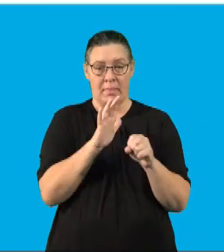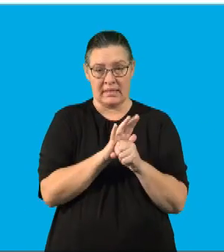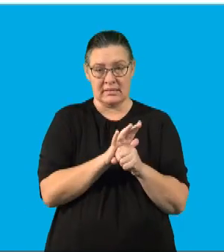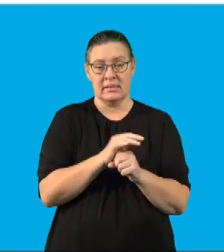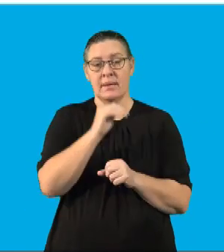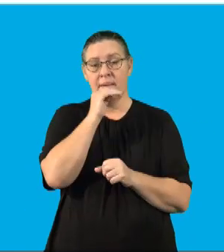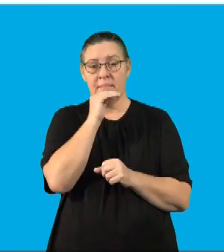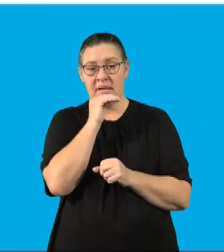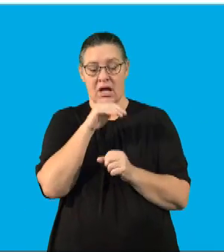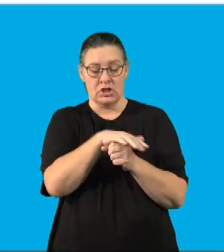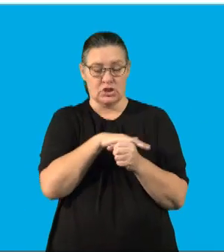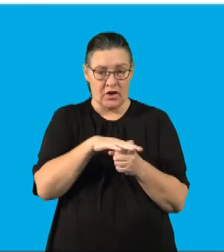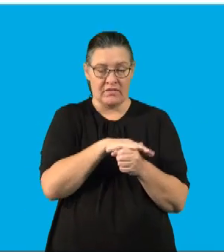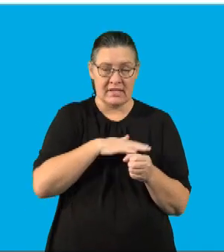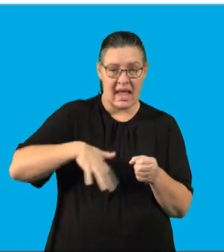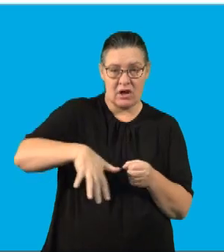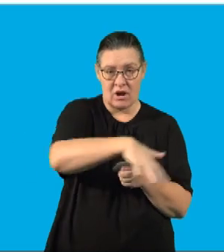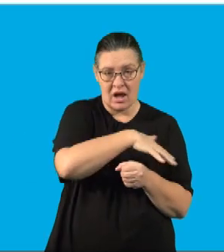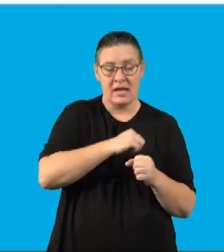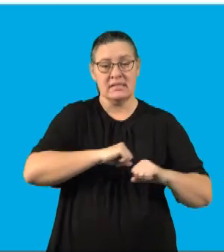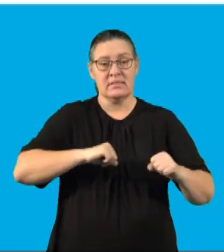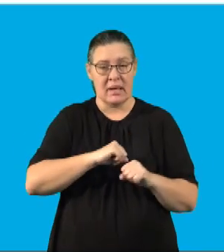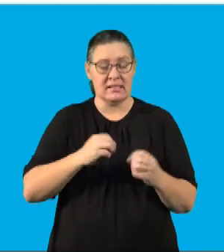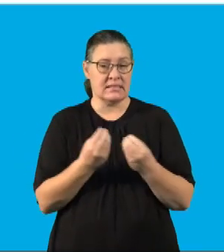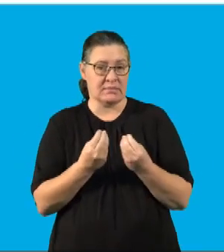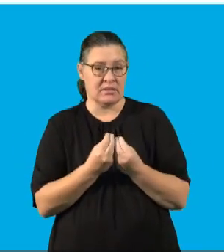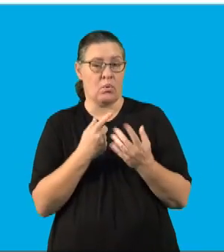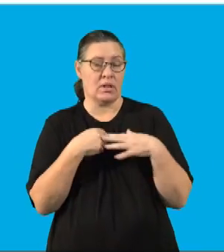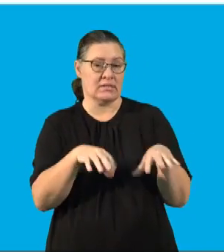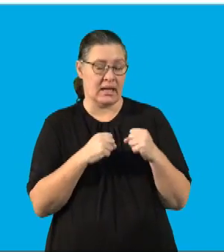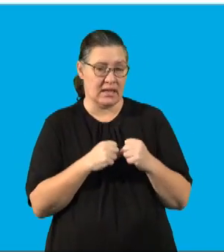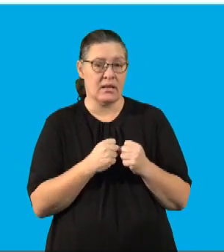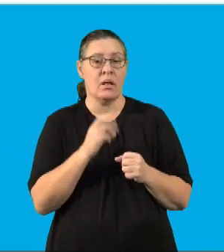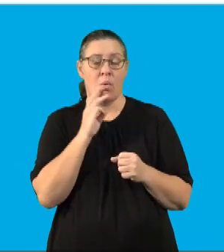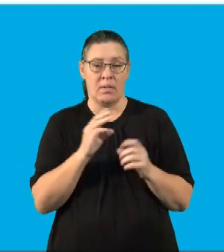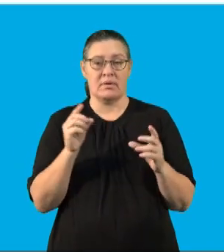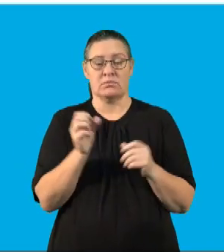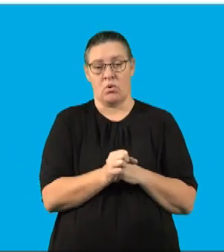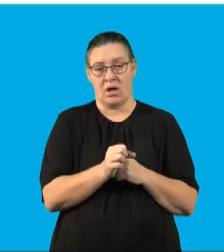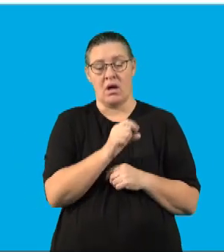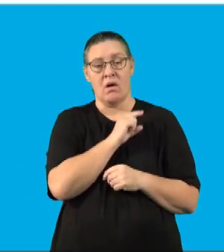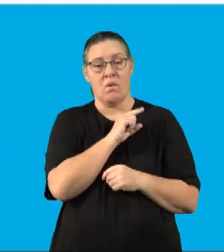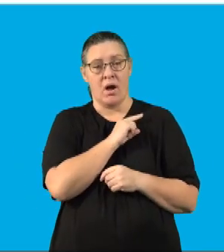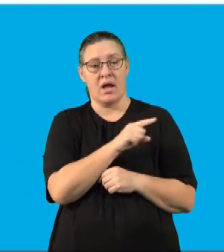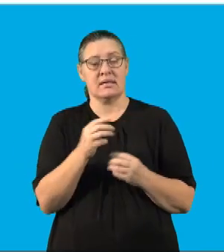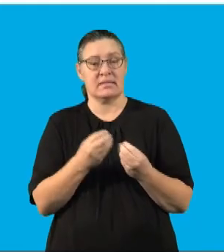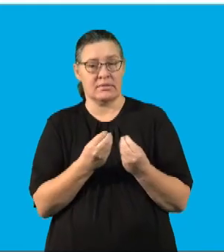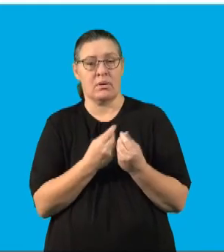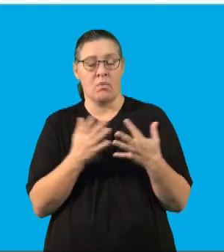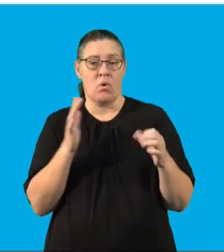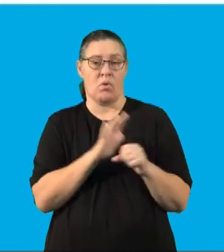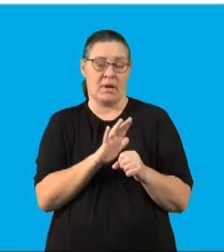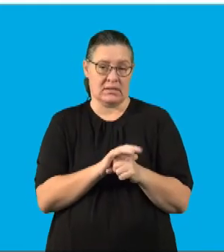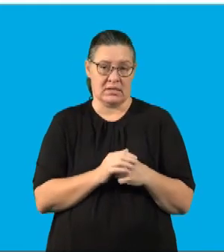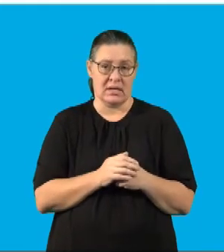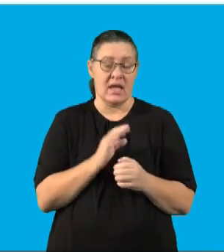more compact, that means the surface area, the space that those substances are going to take is going to be smaller because those